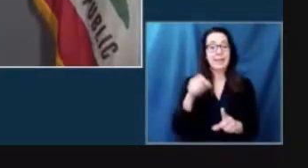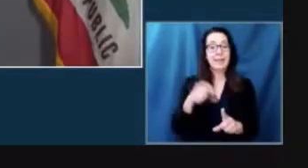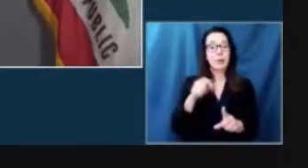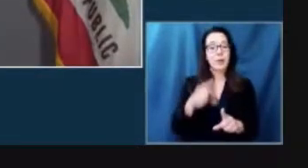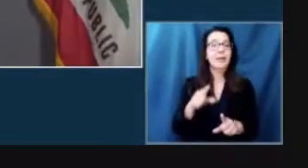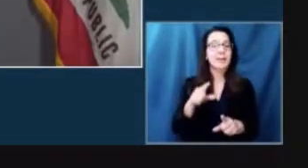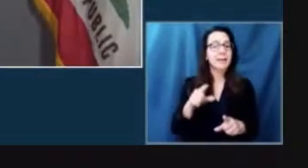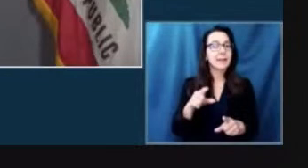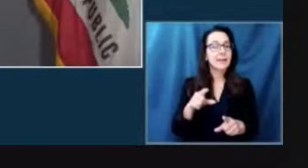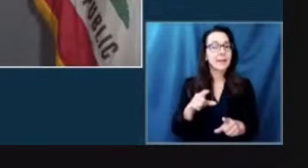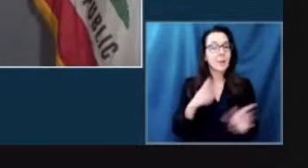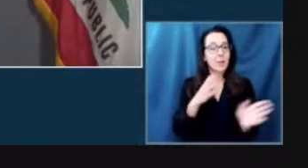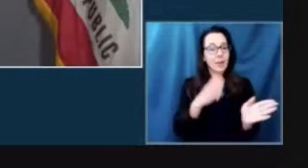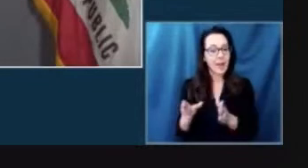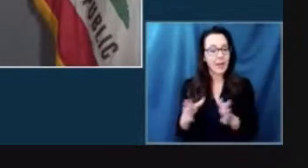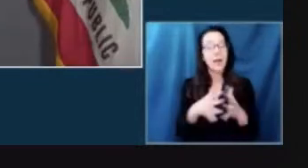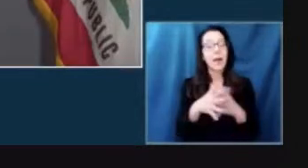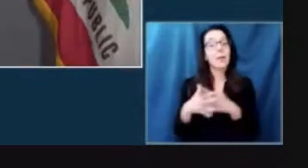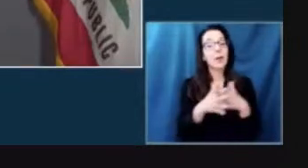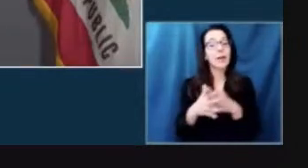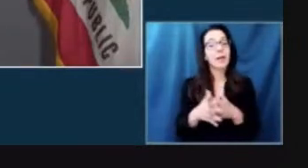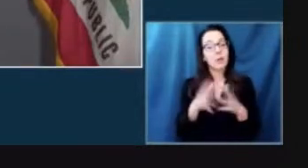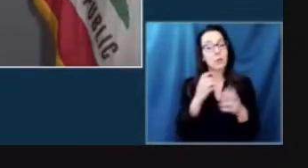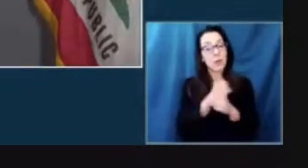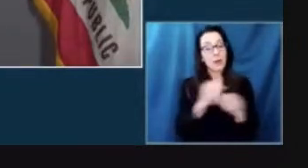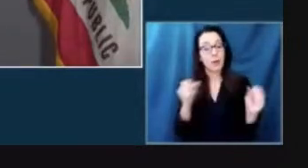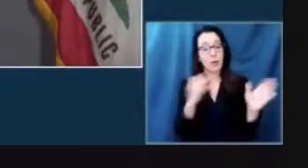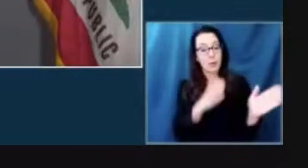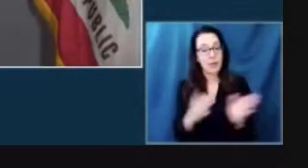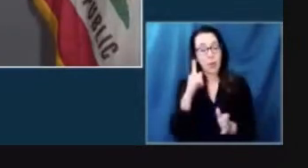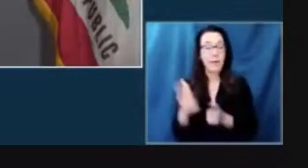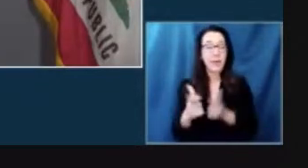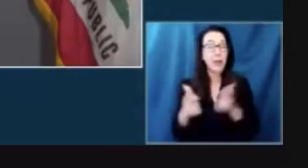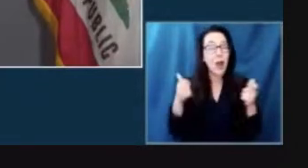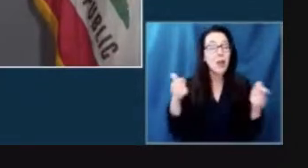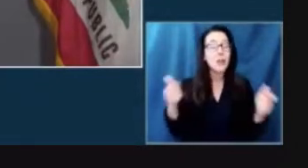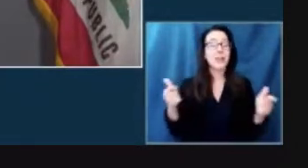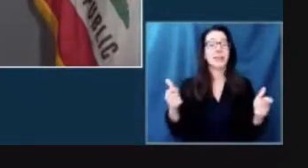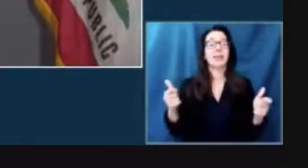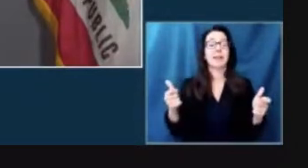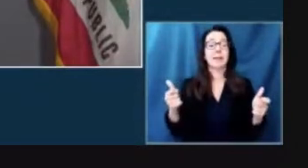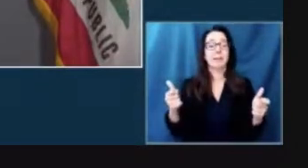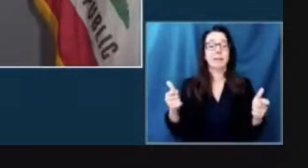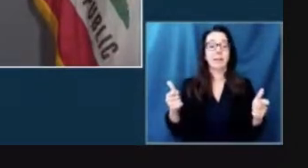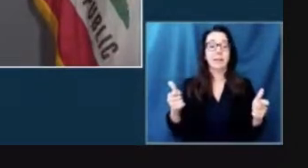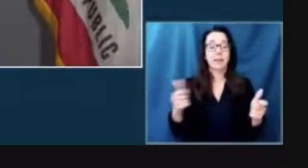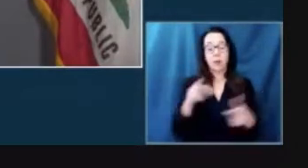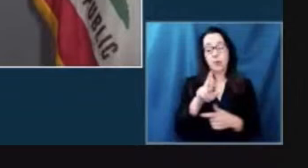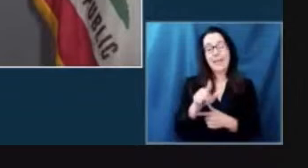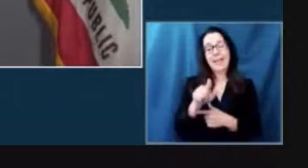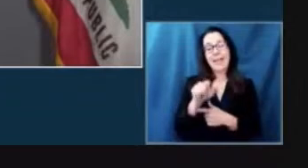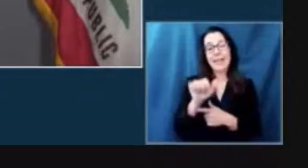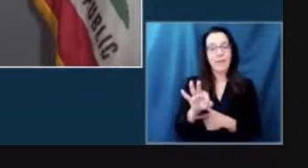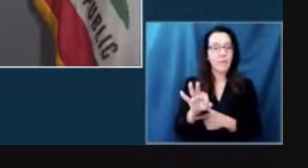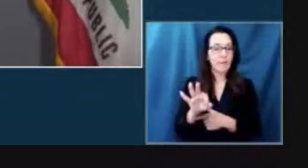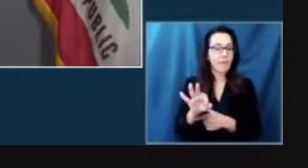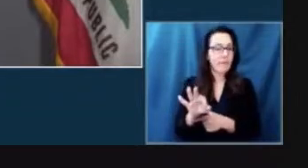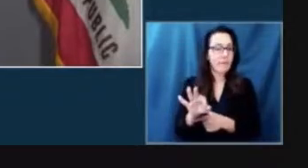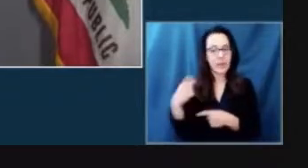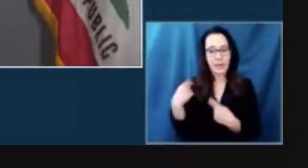one of the largest economic relief measures in American history. In November, Congress passed the $1